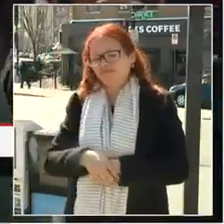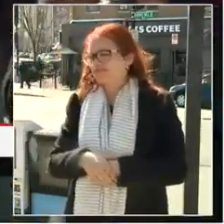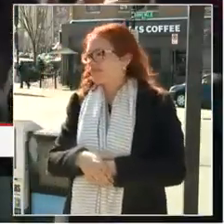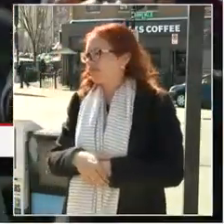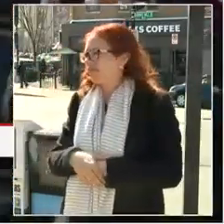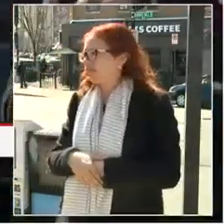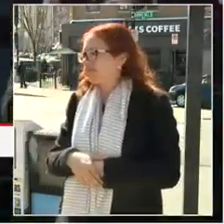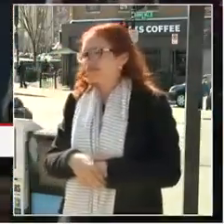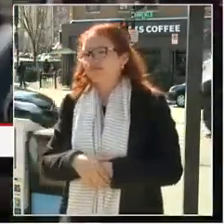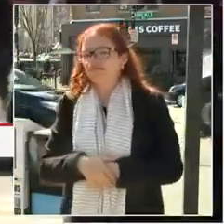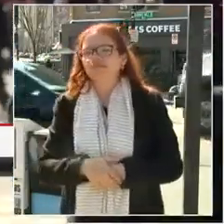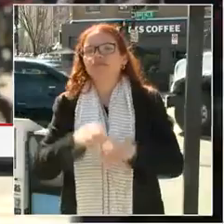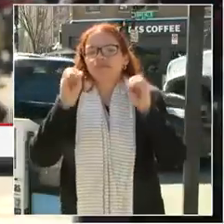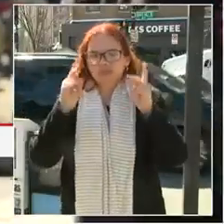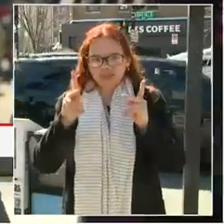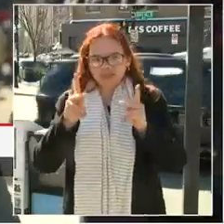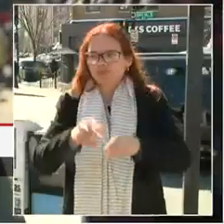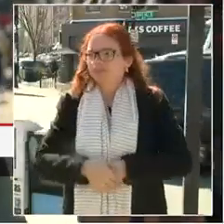Okay.